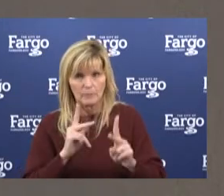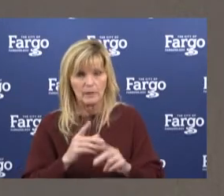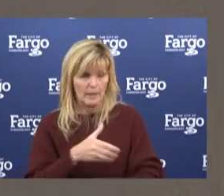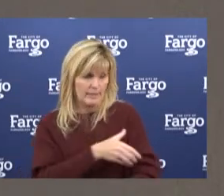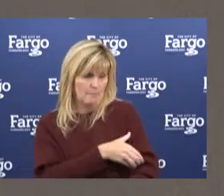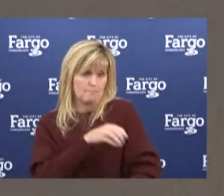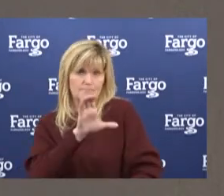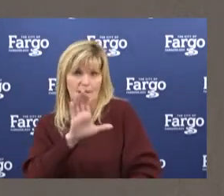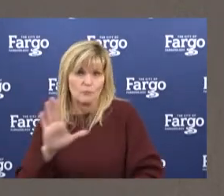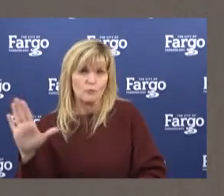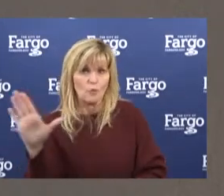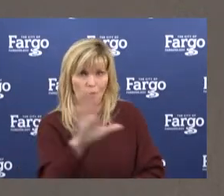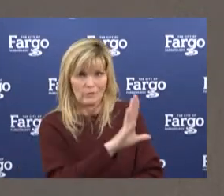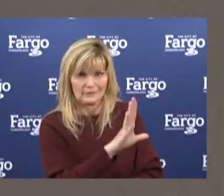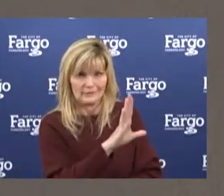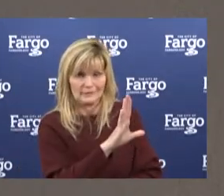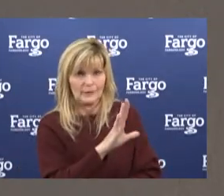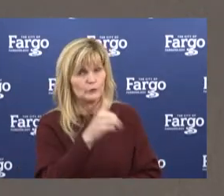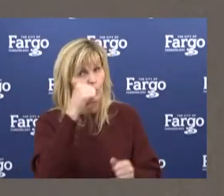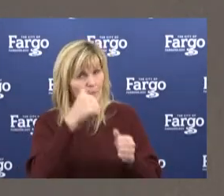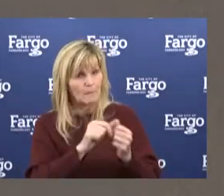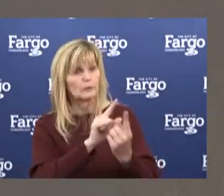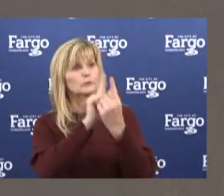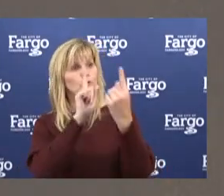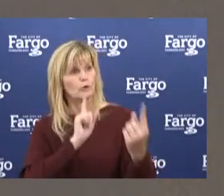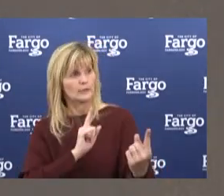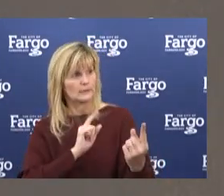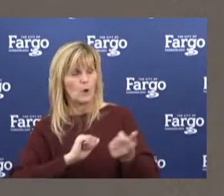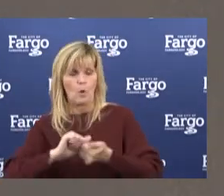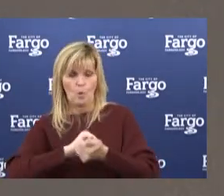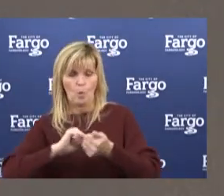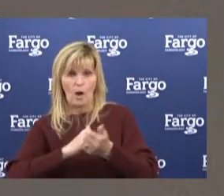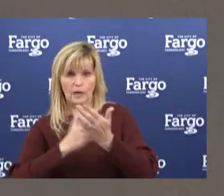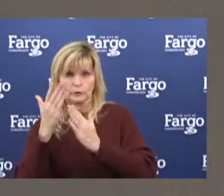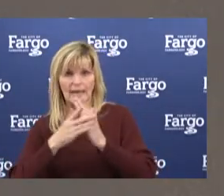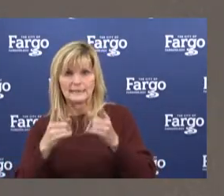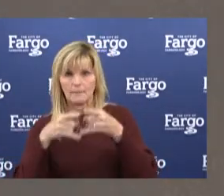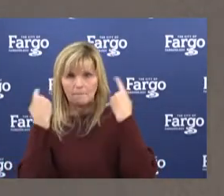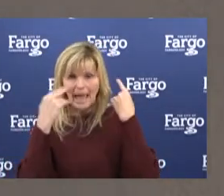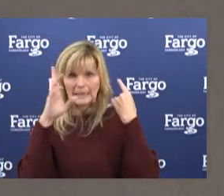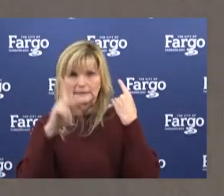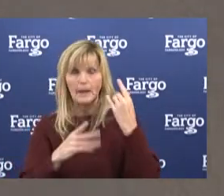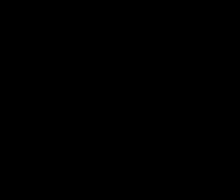decisions. So remember to distance, wash your hands, and mask up. Thank you.